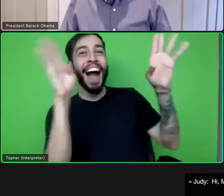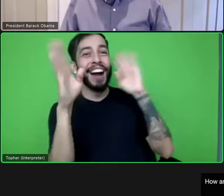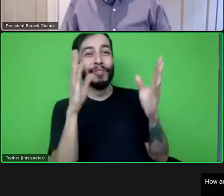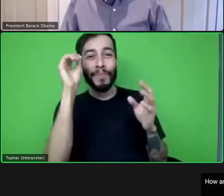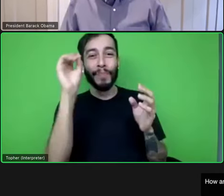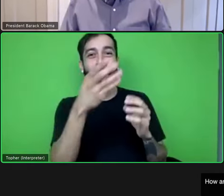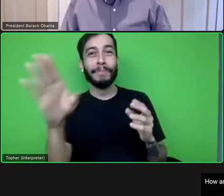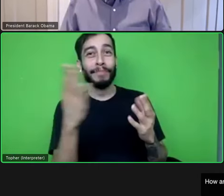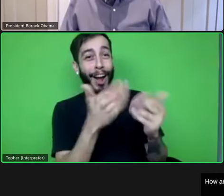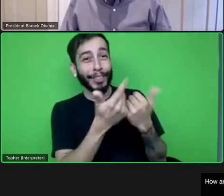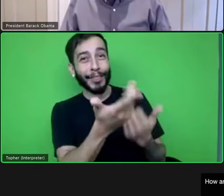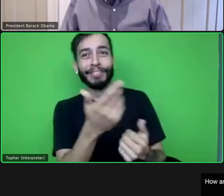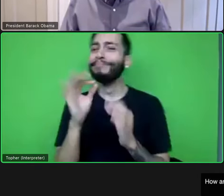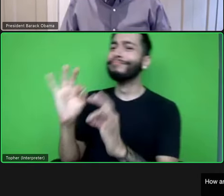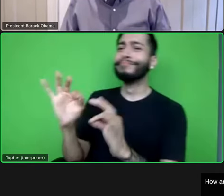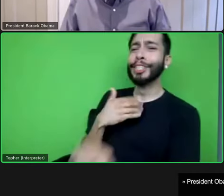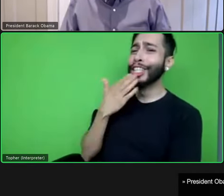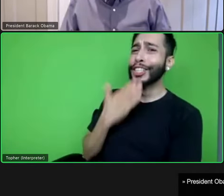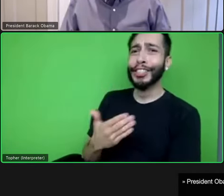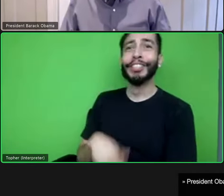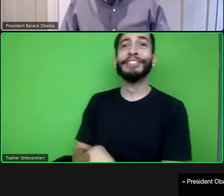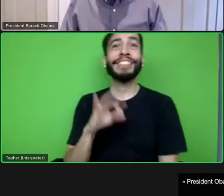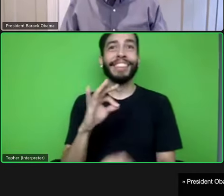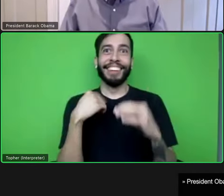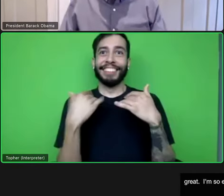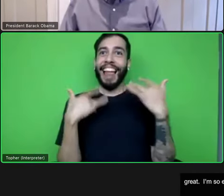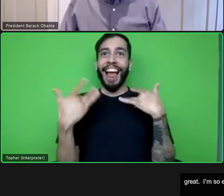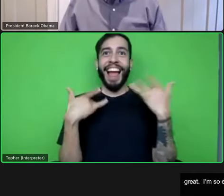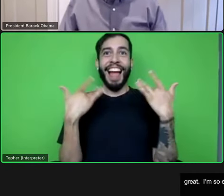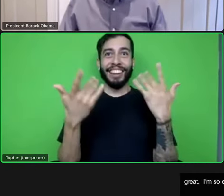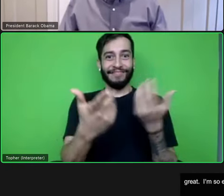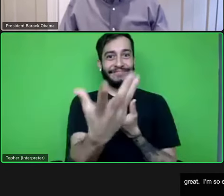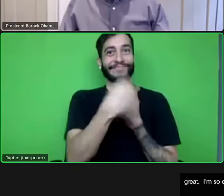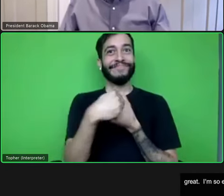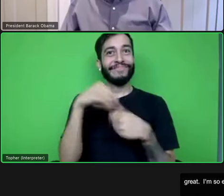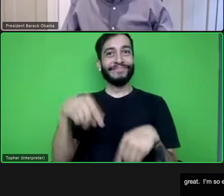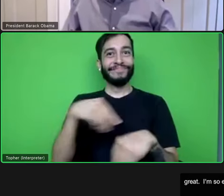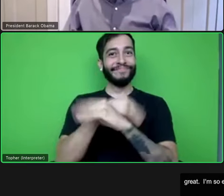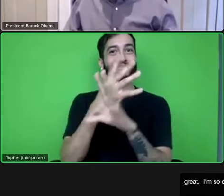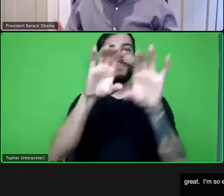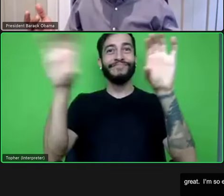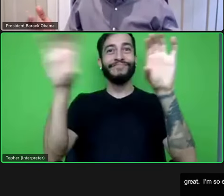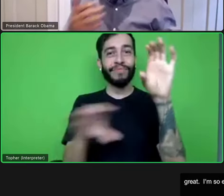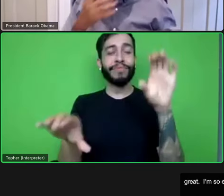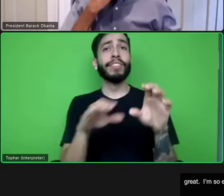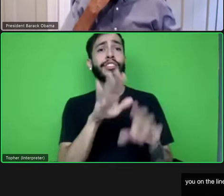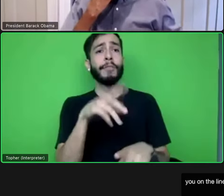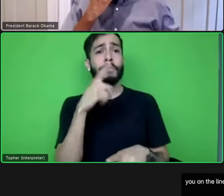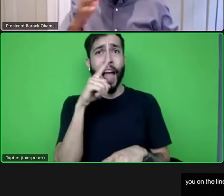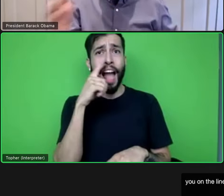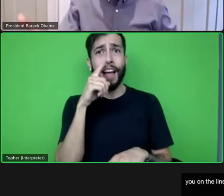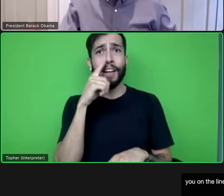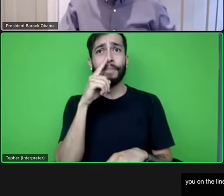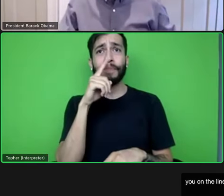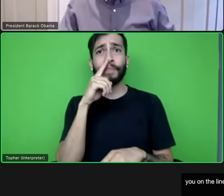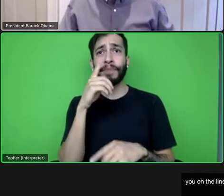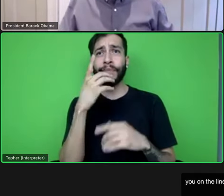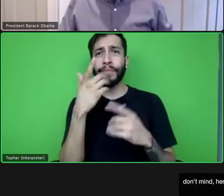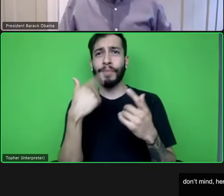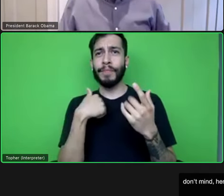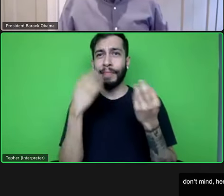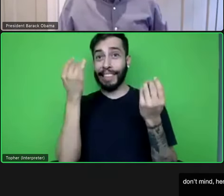I'm so excited to have you on the line. And so, if you don't mind, here's what I was thinking. We're watching